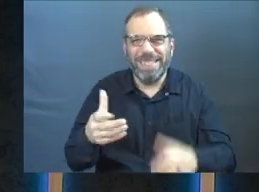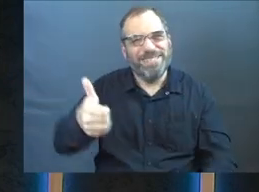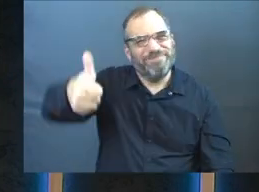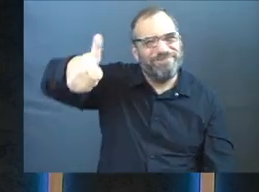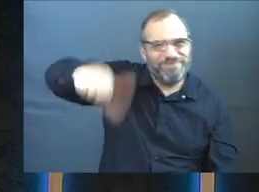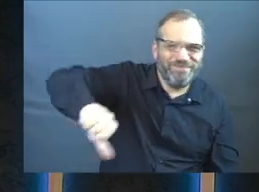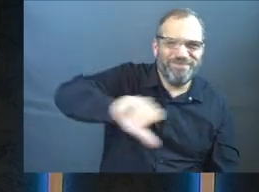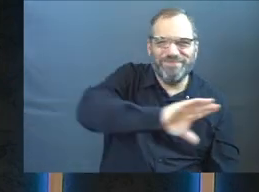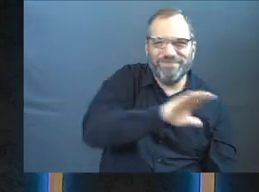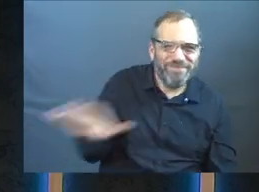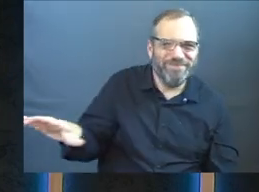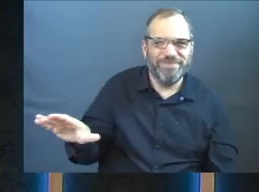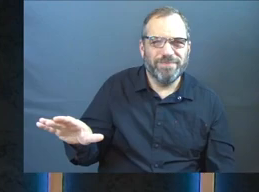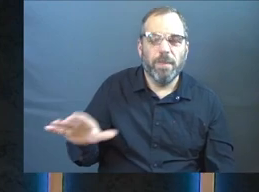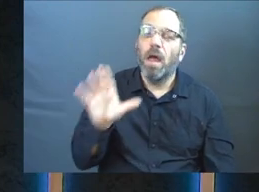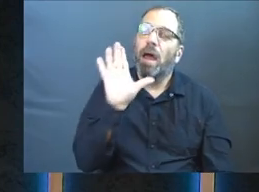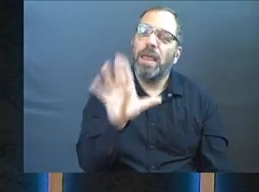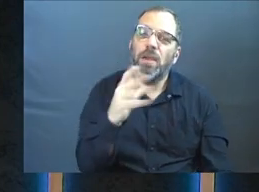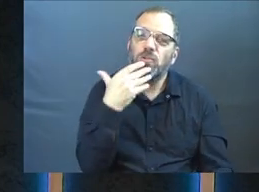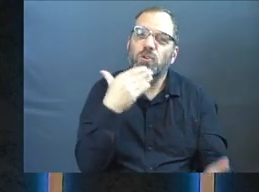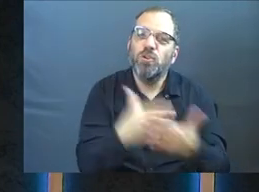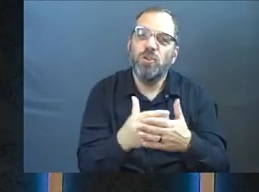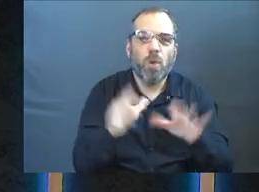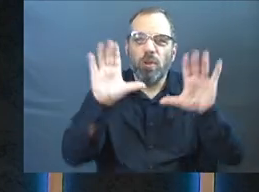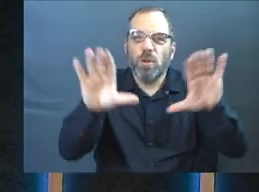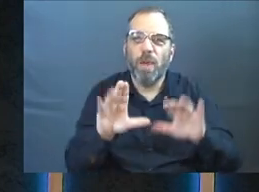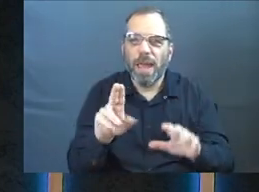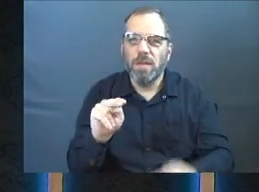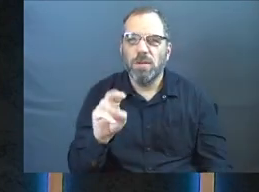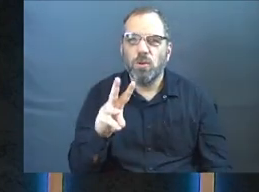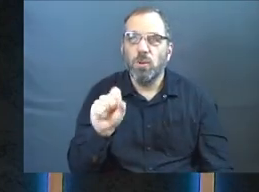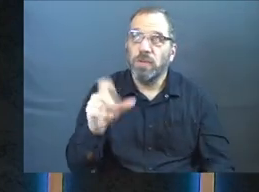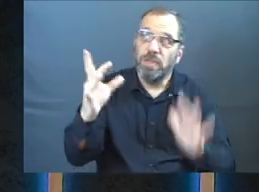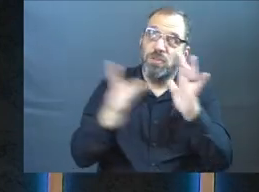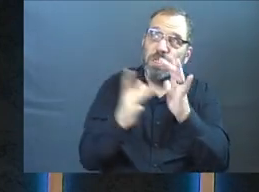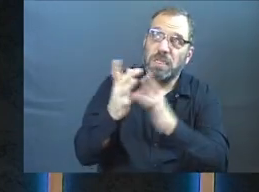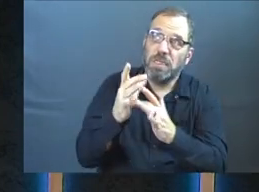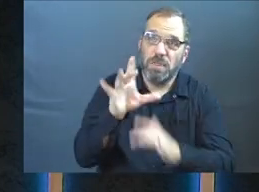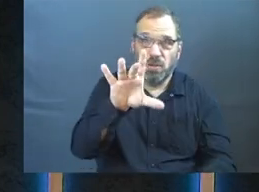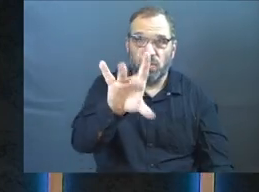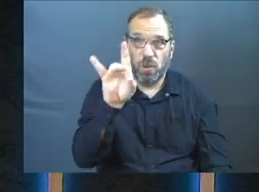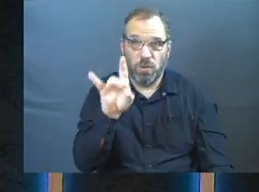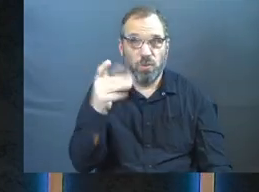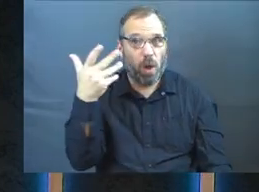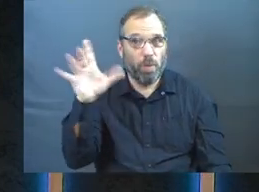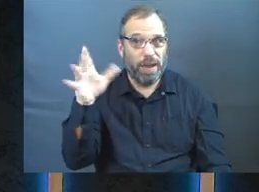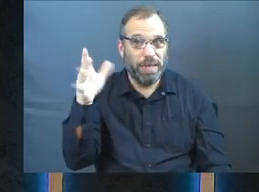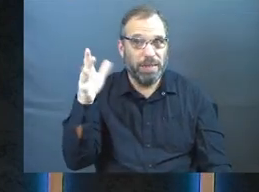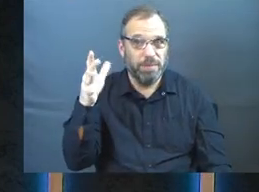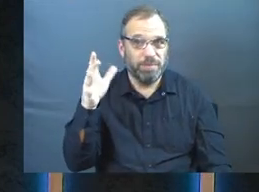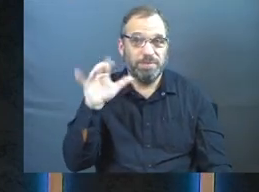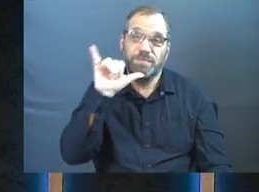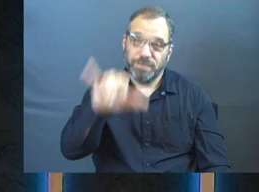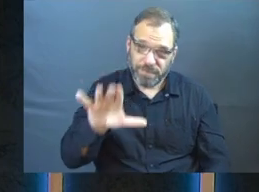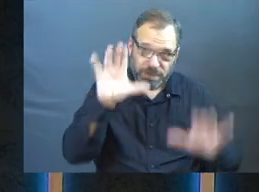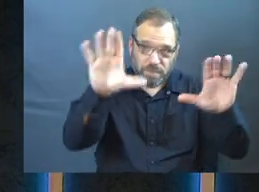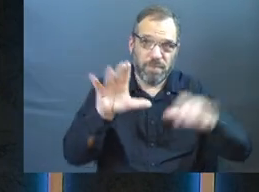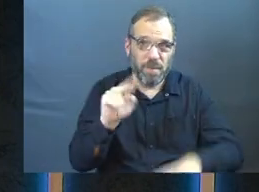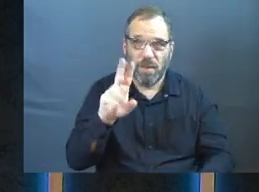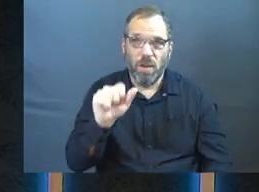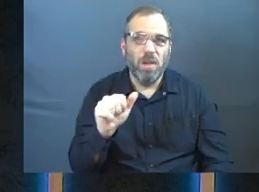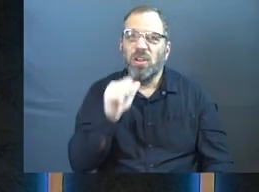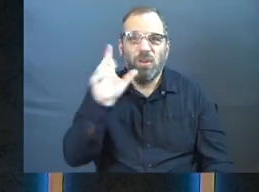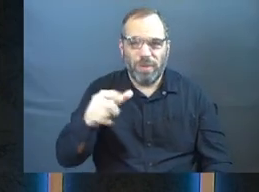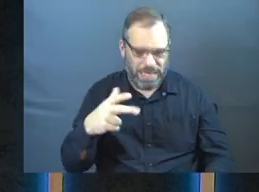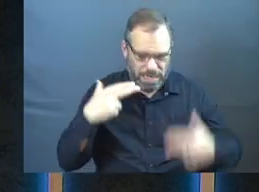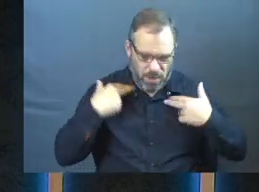that. Here's the great news. The great news is that Jesus chose you already. That's the great news. You don't